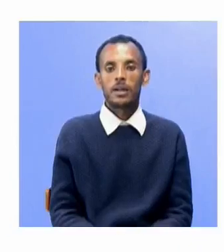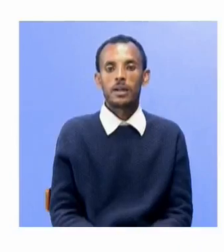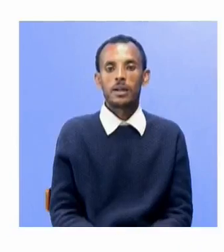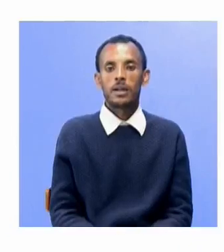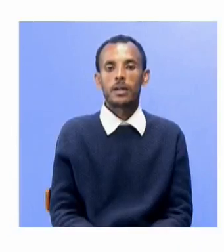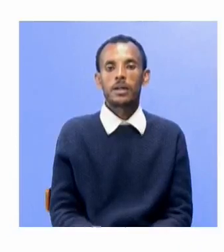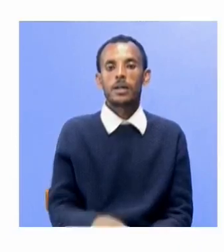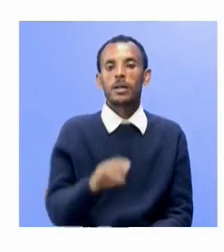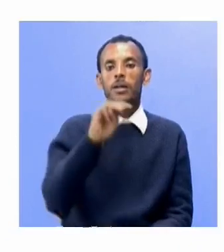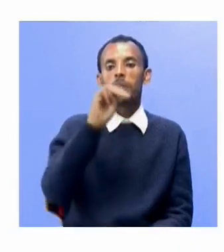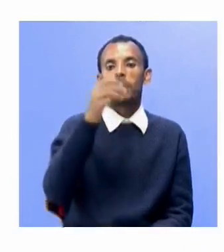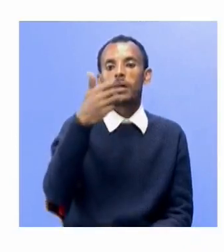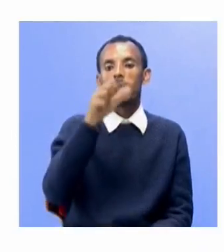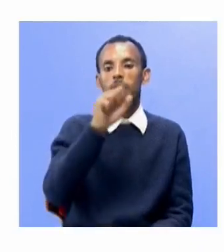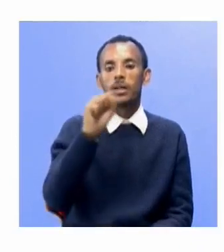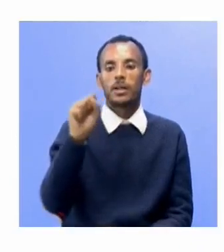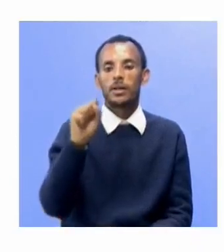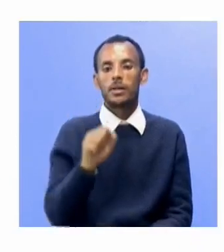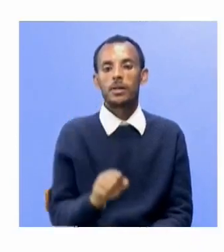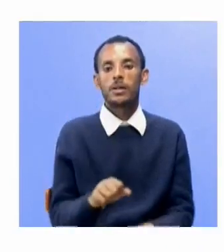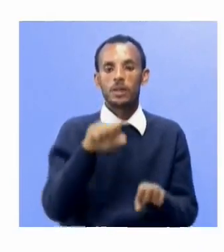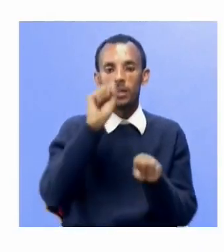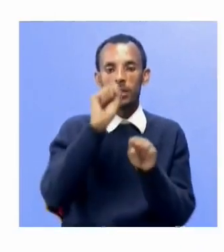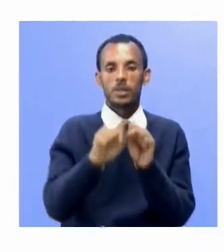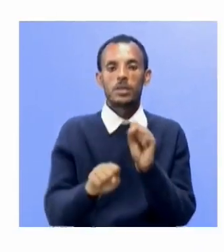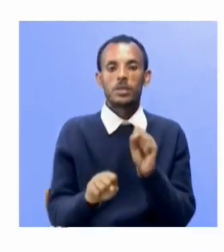The mass. So